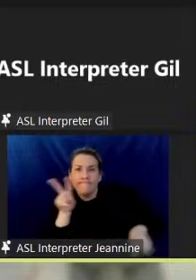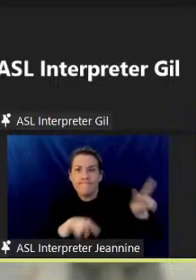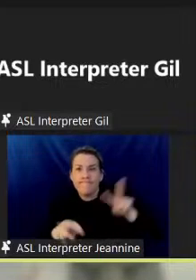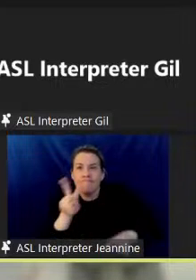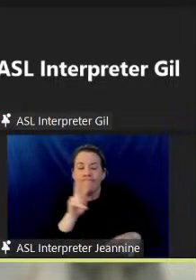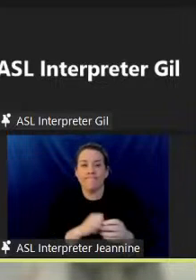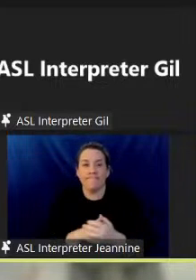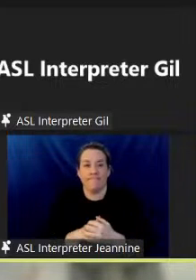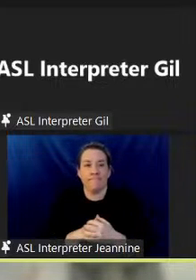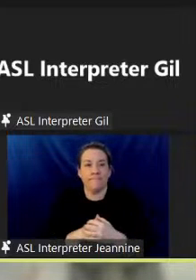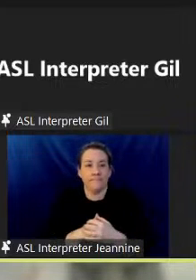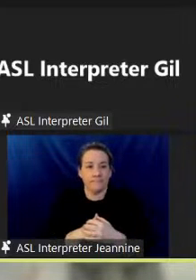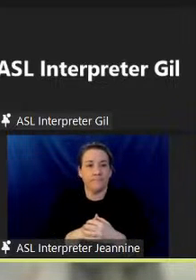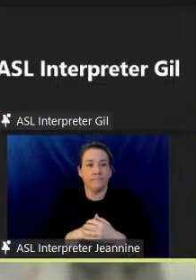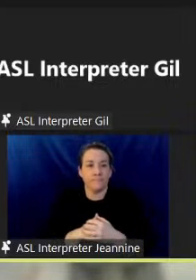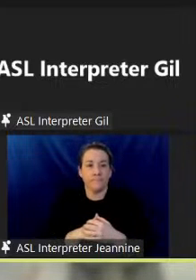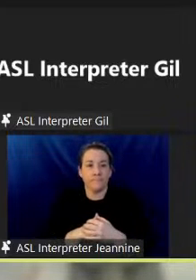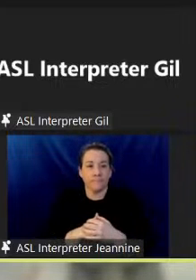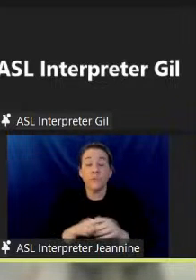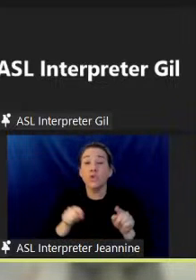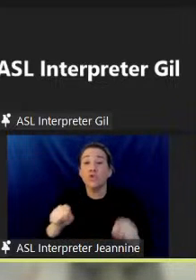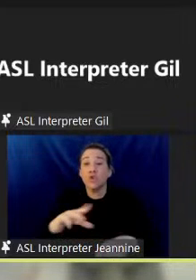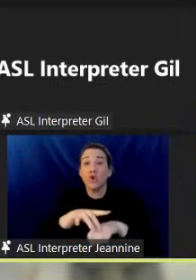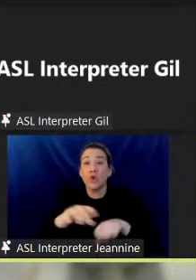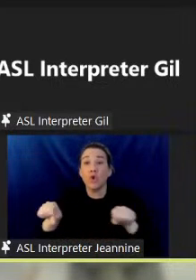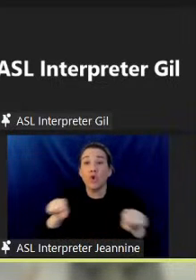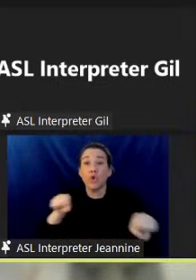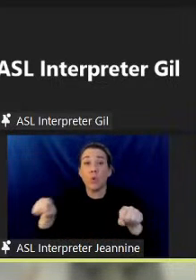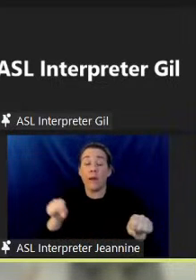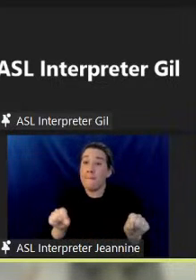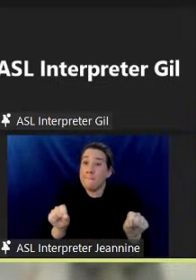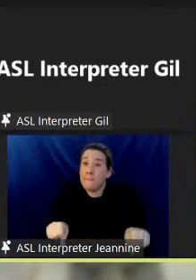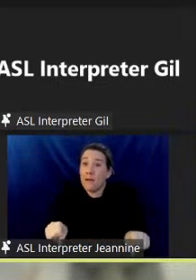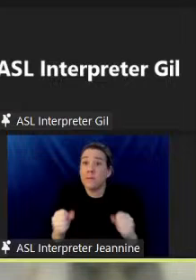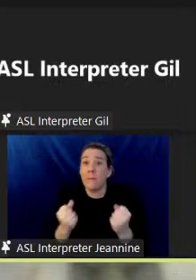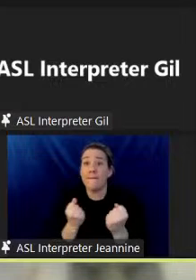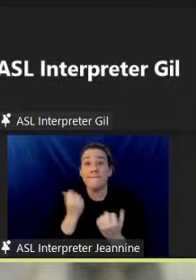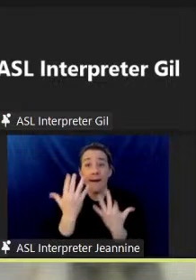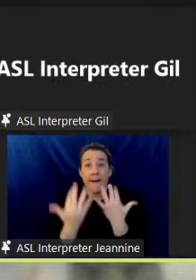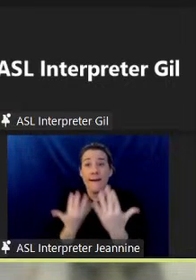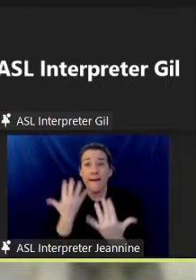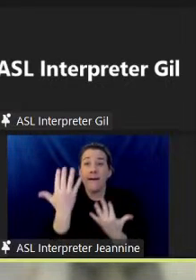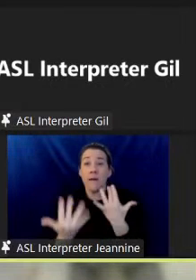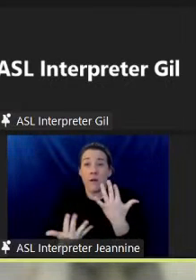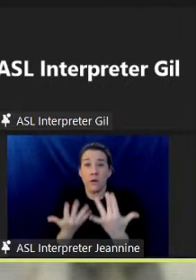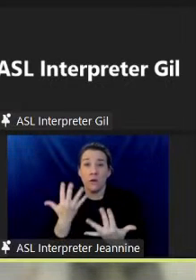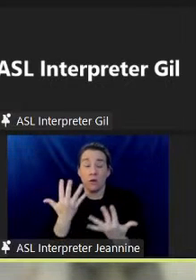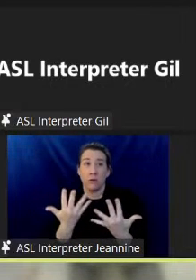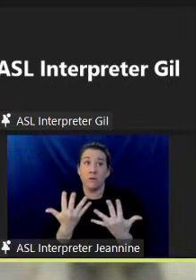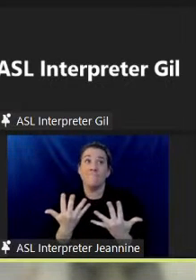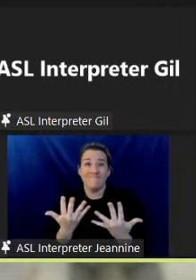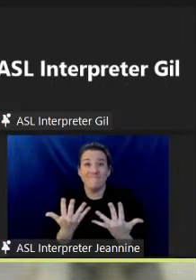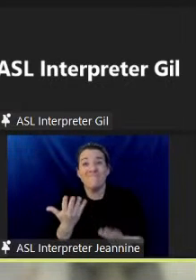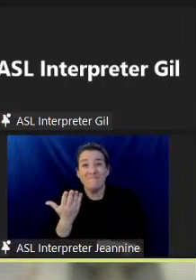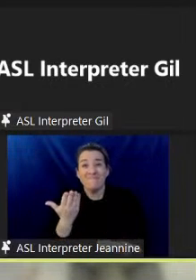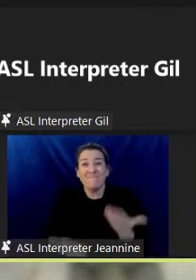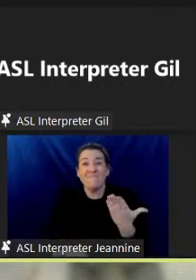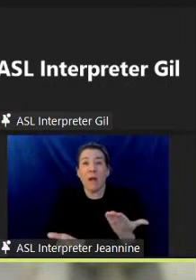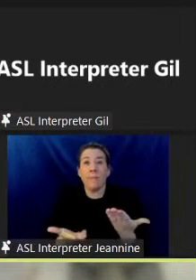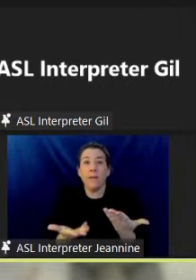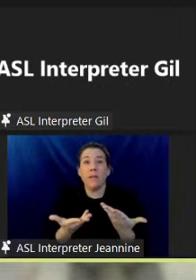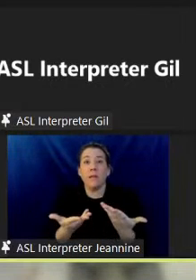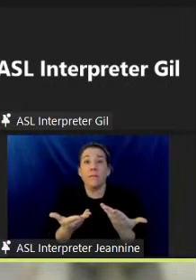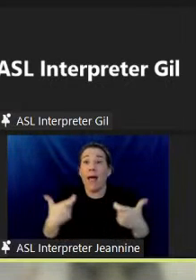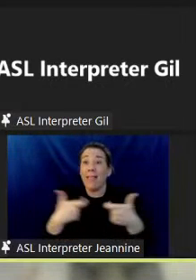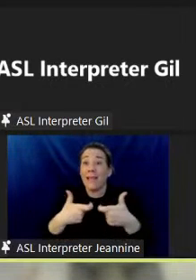There's the possibility that during an earthquake, as you saw in this, that we're going to have fires with possible likelihood of losing electrical